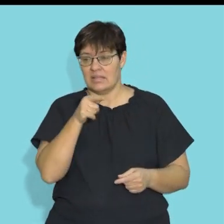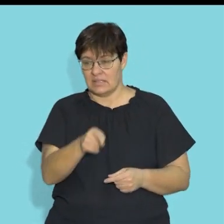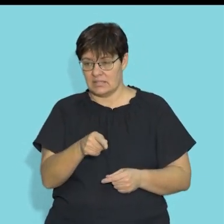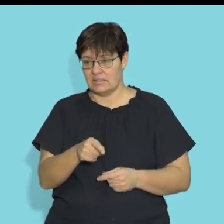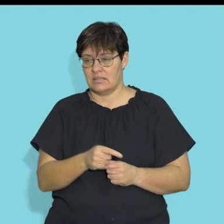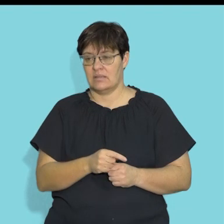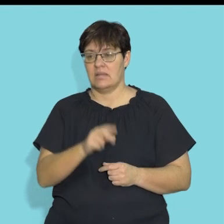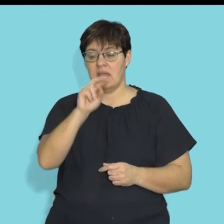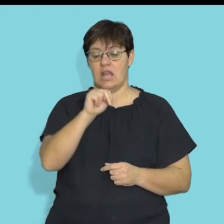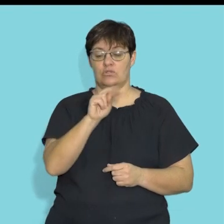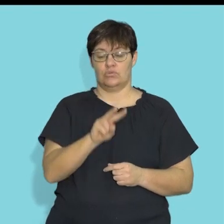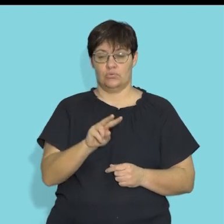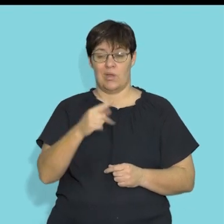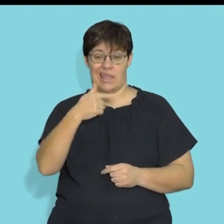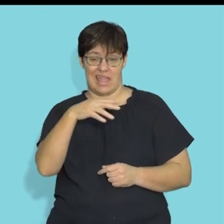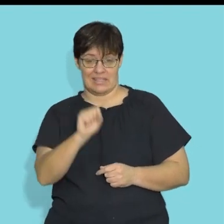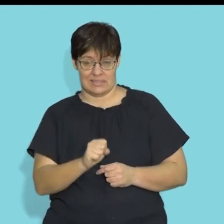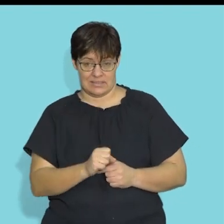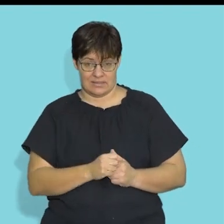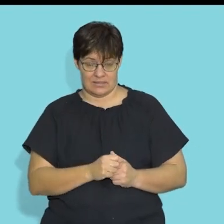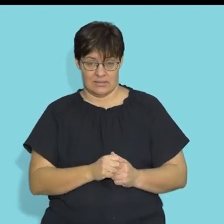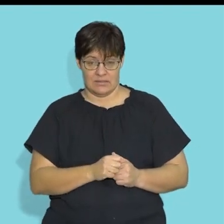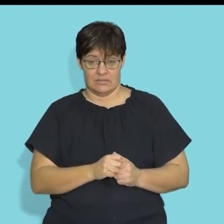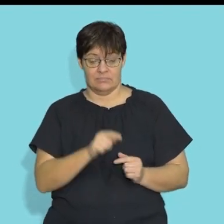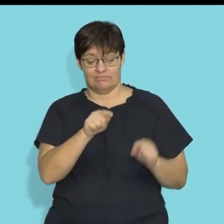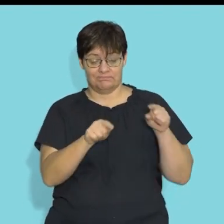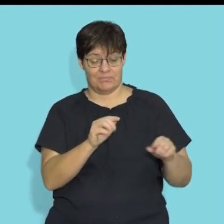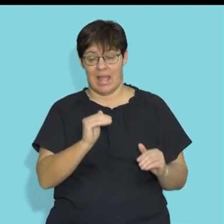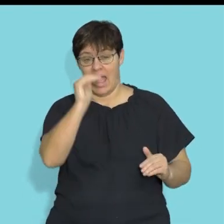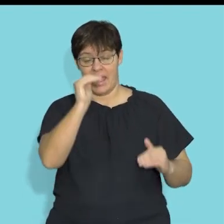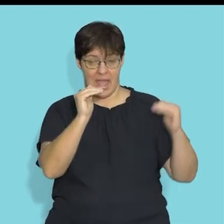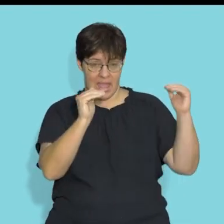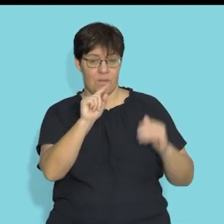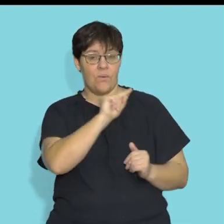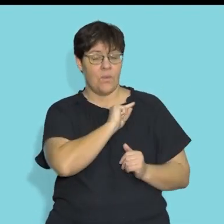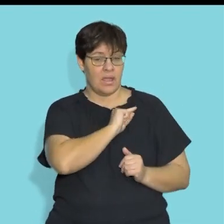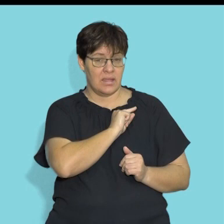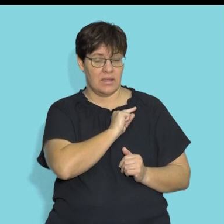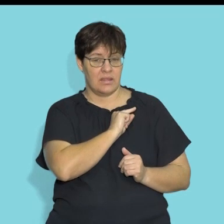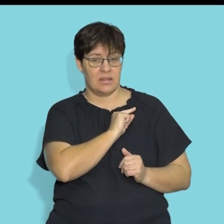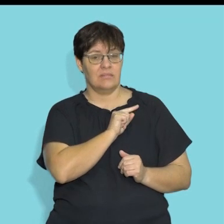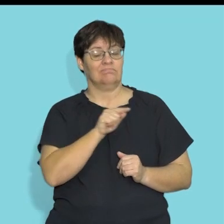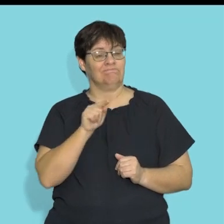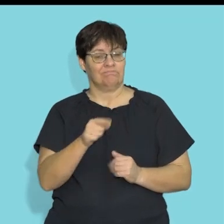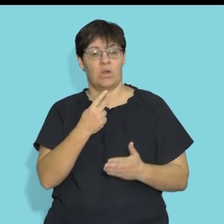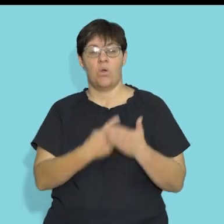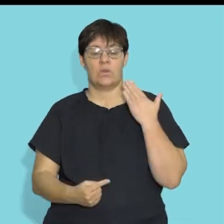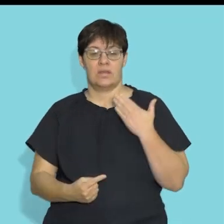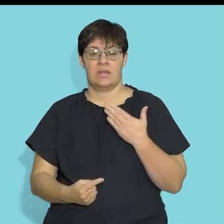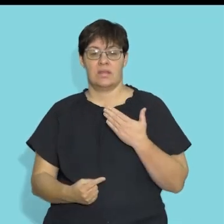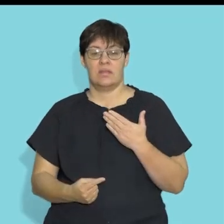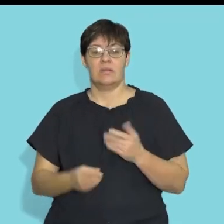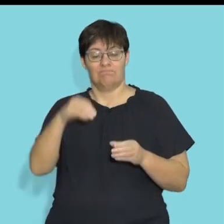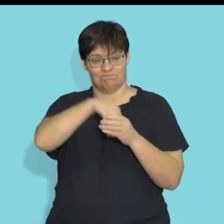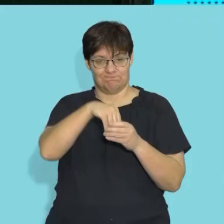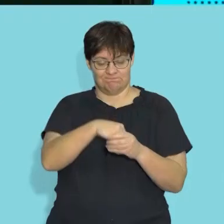of nitrogen gas. And the high concentration is due to the fact that it's the only thing that's currently